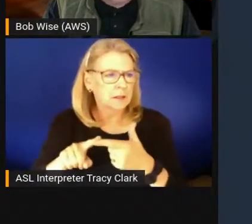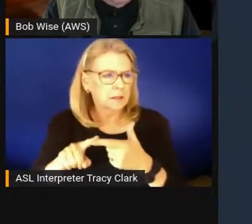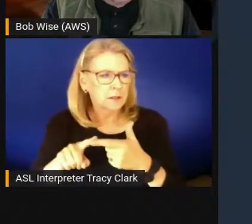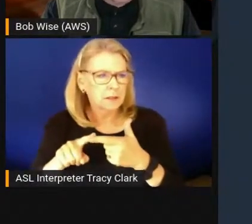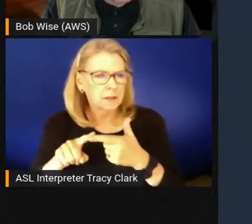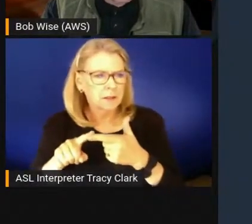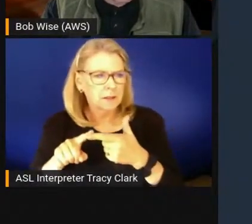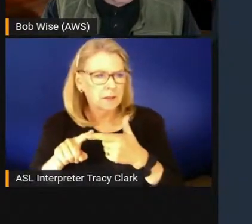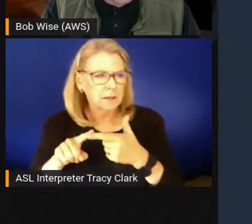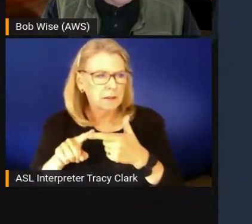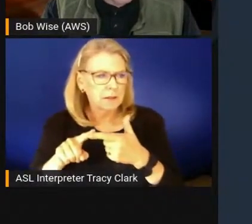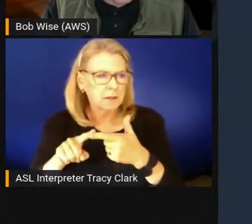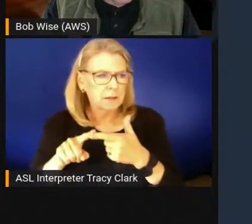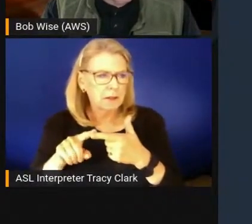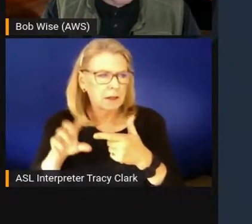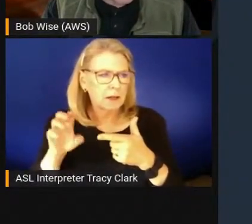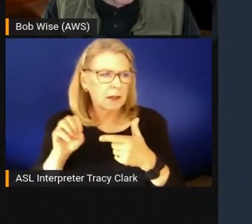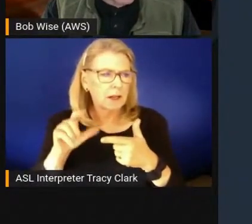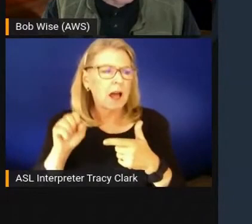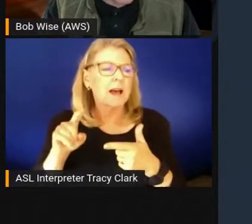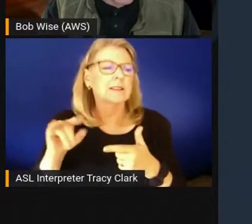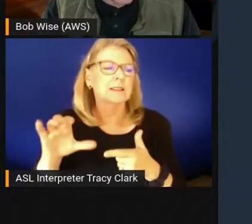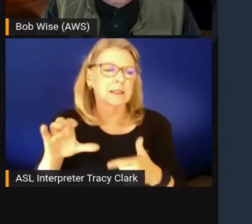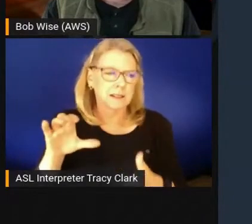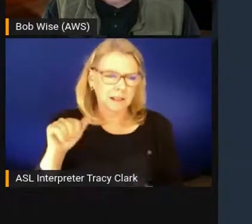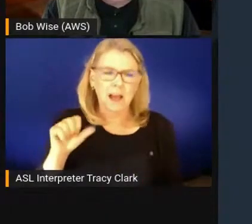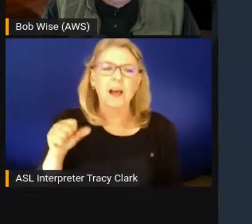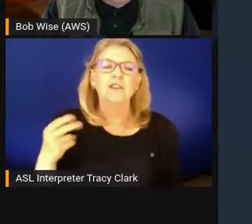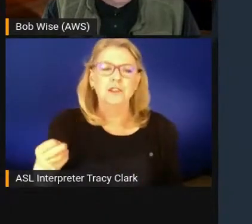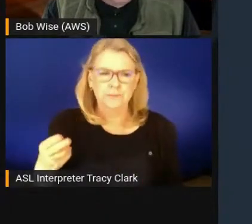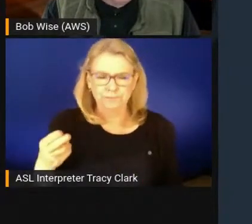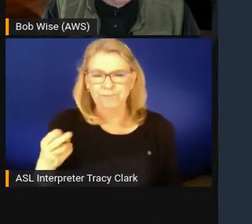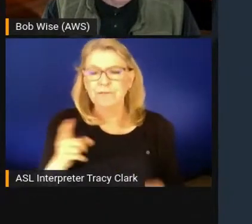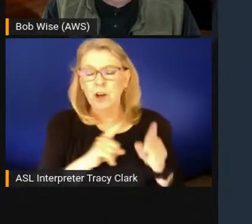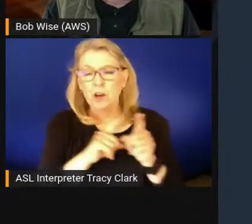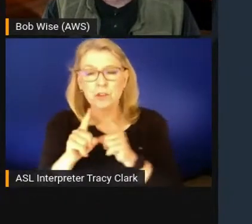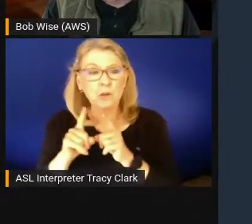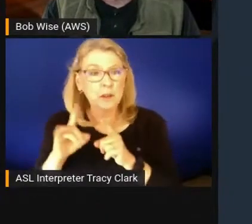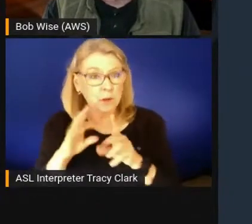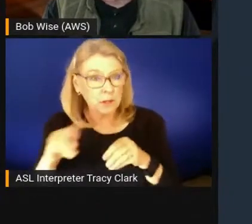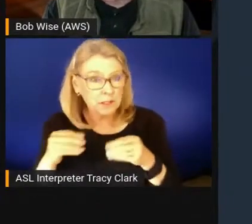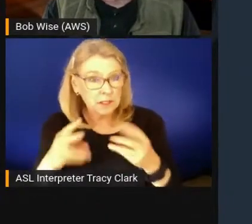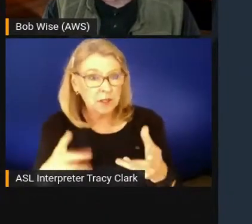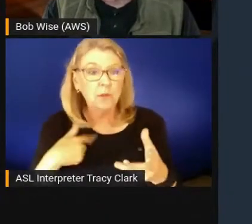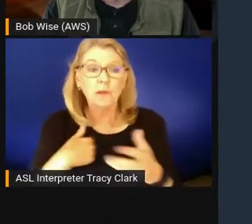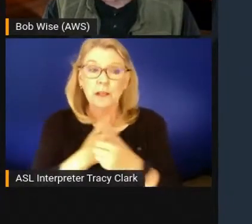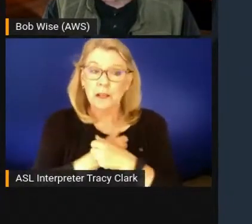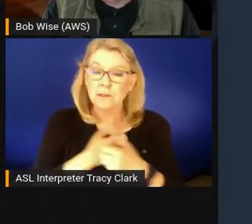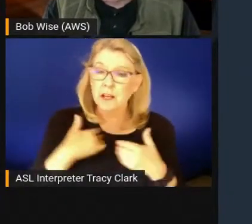And call out here, if you're interested in contributing, we'd love to have your help.